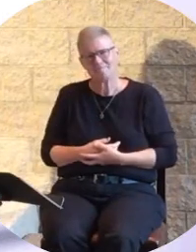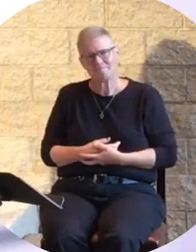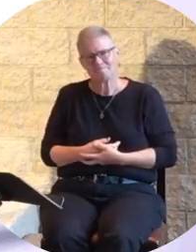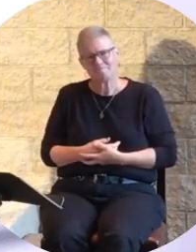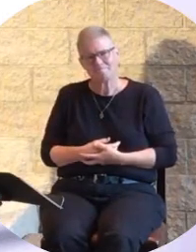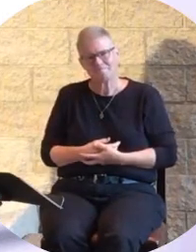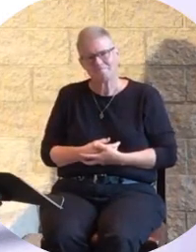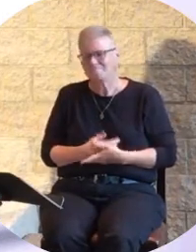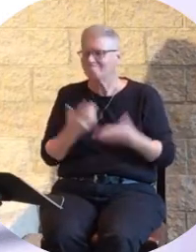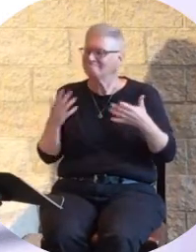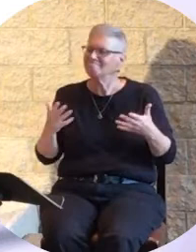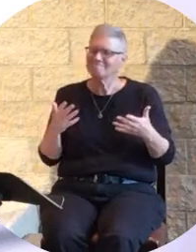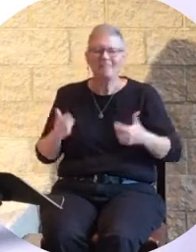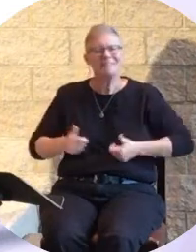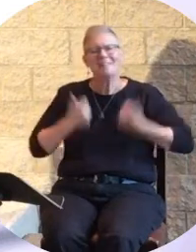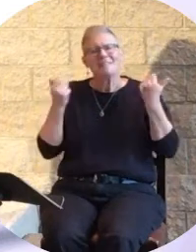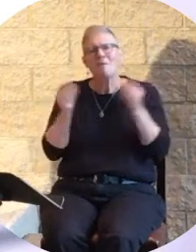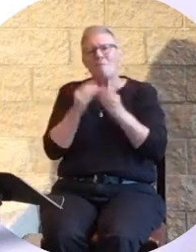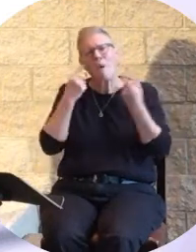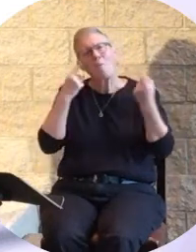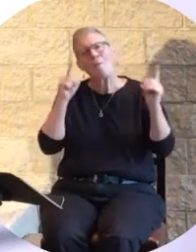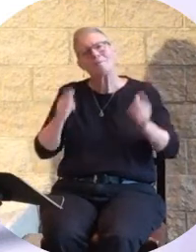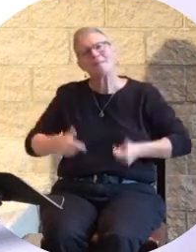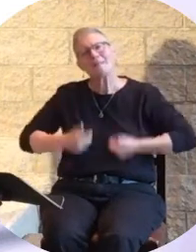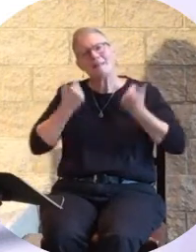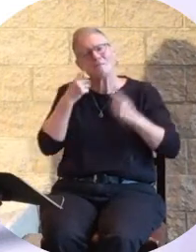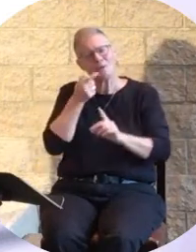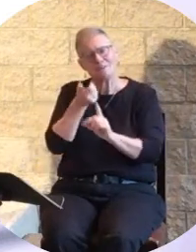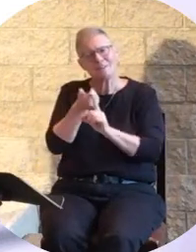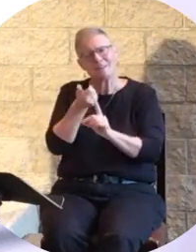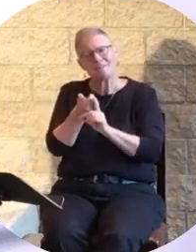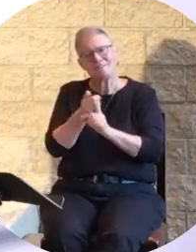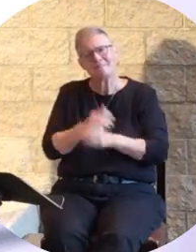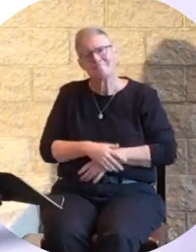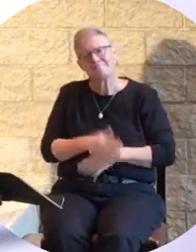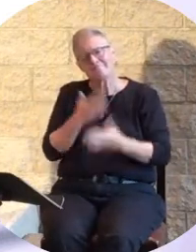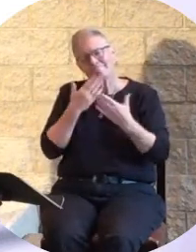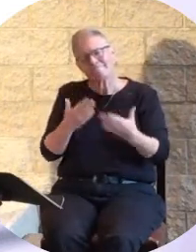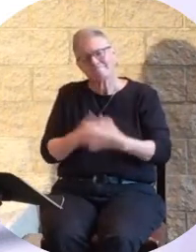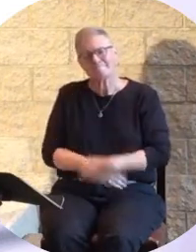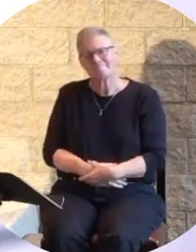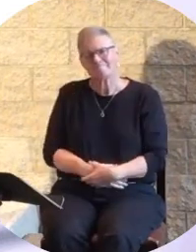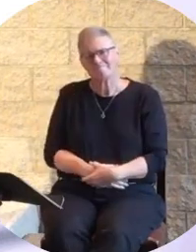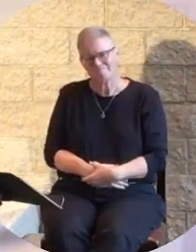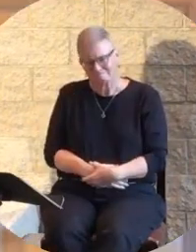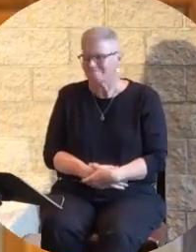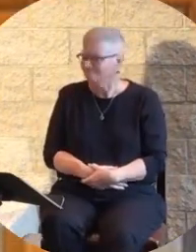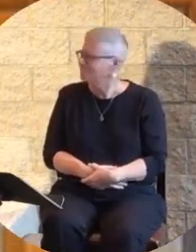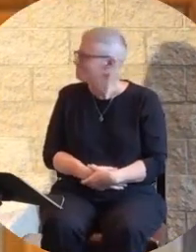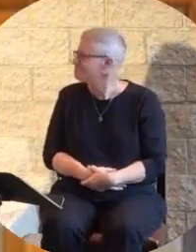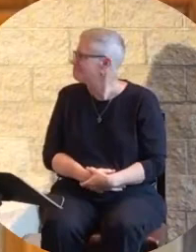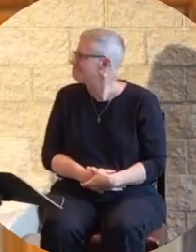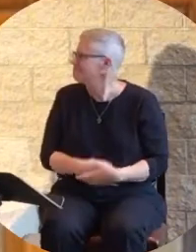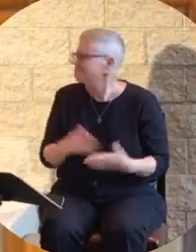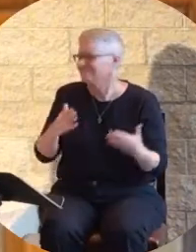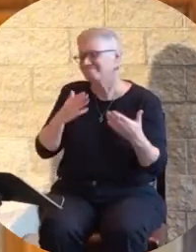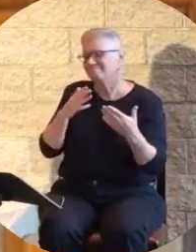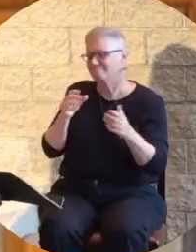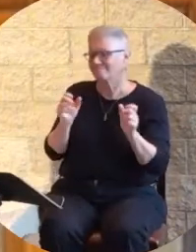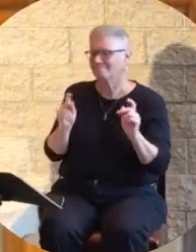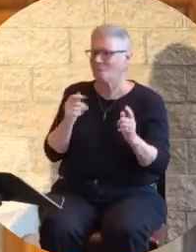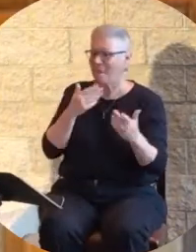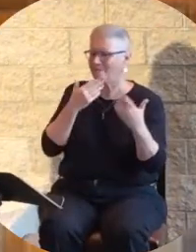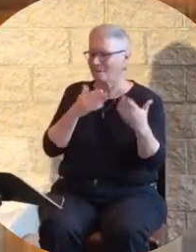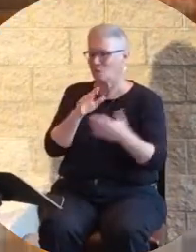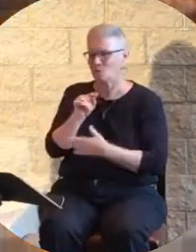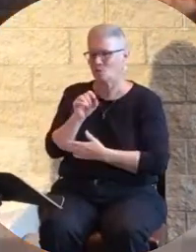and just live a more prosperous life for yourself. Thank you. And thank you. Thank you,